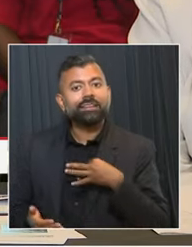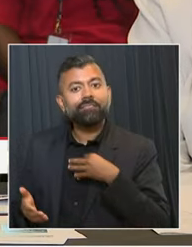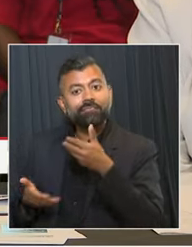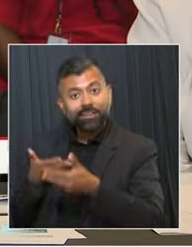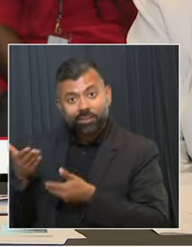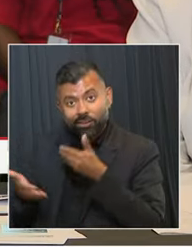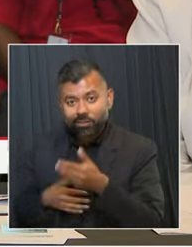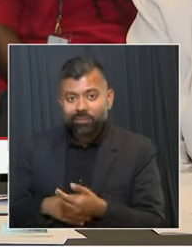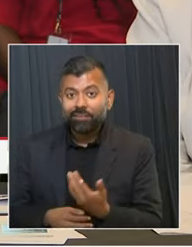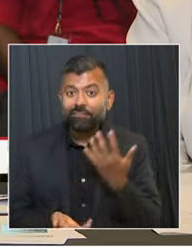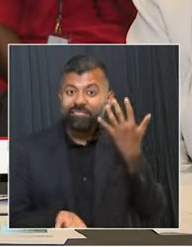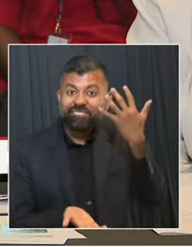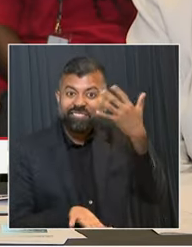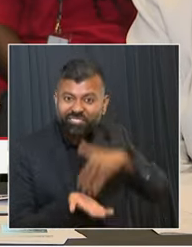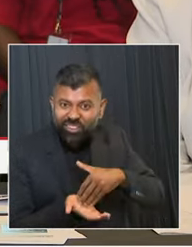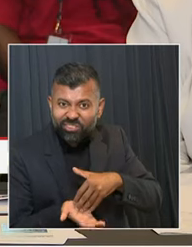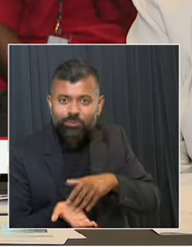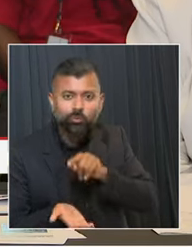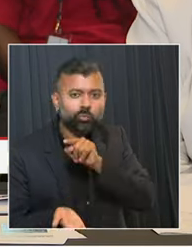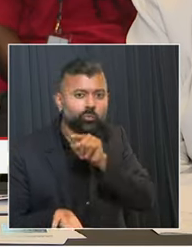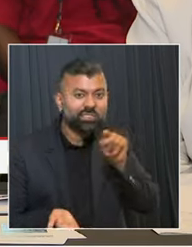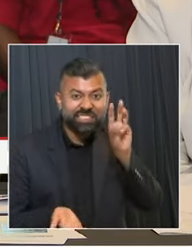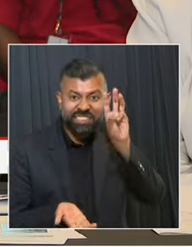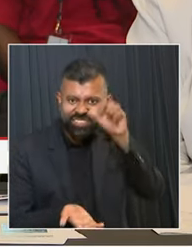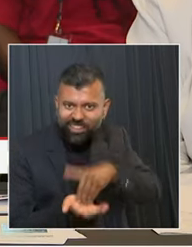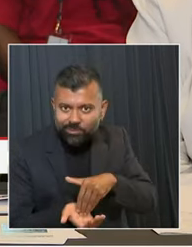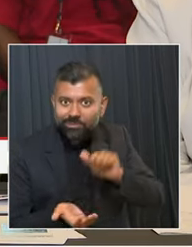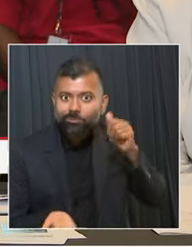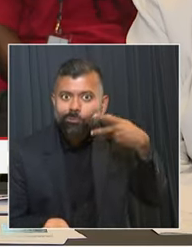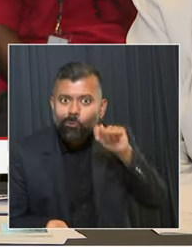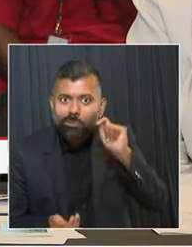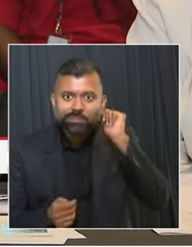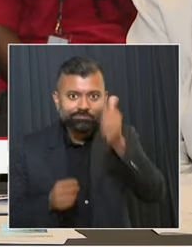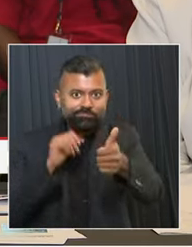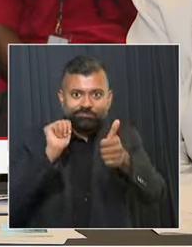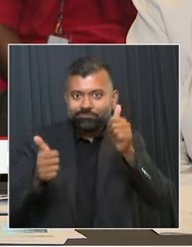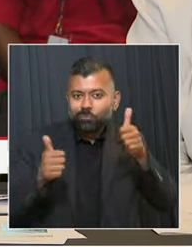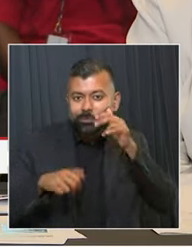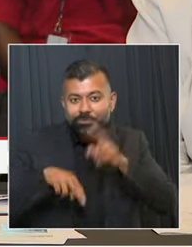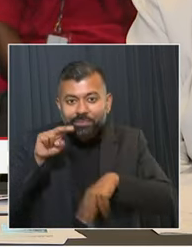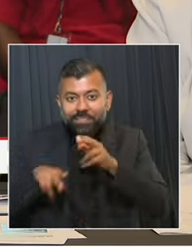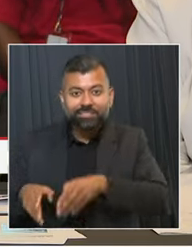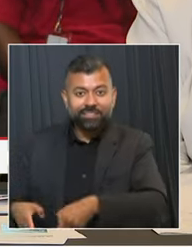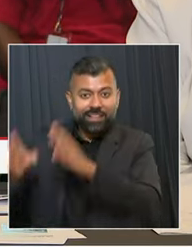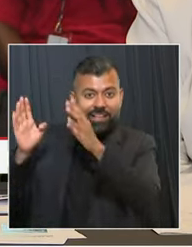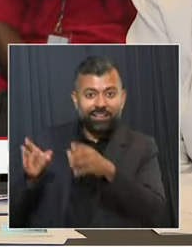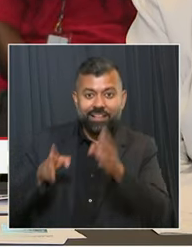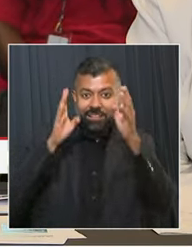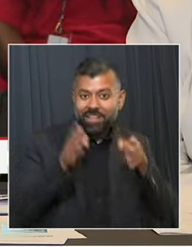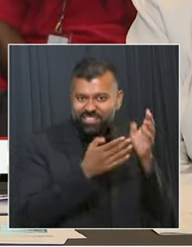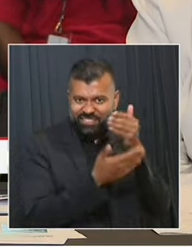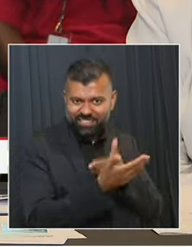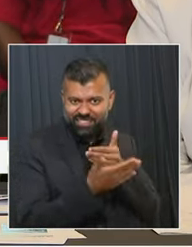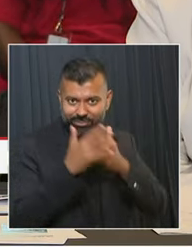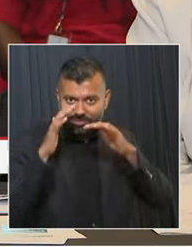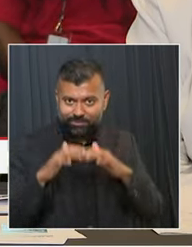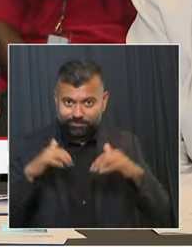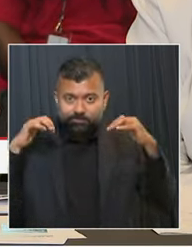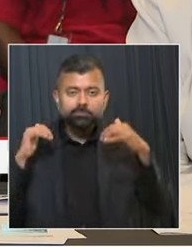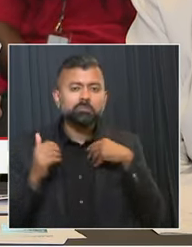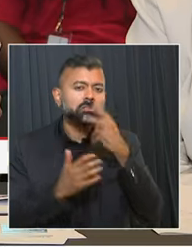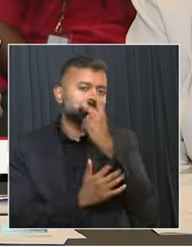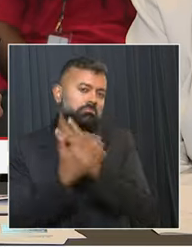and $1.6 billion in direct spending. We think we could have up to 10,000 new